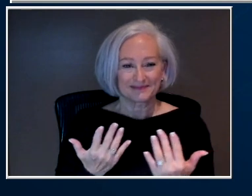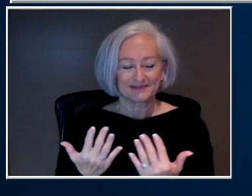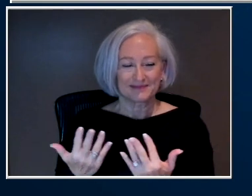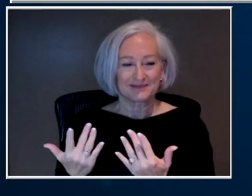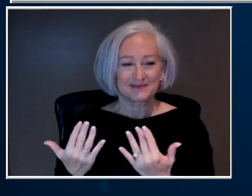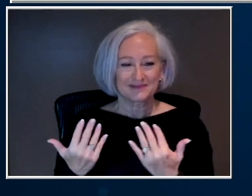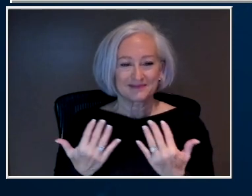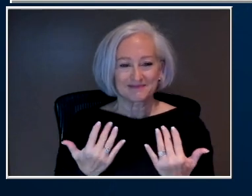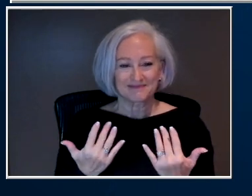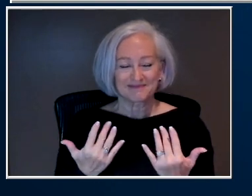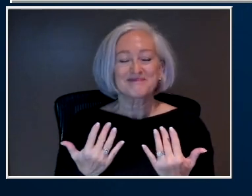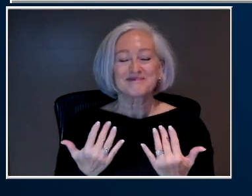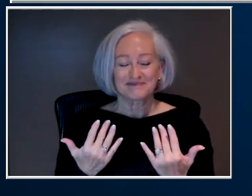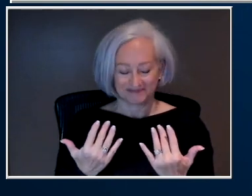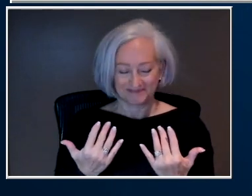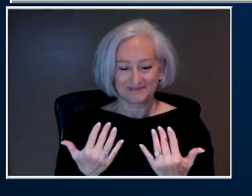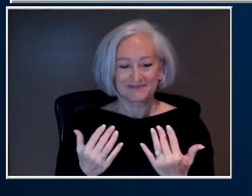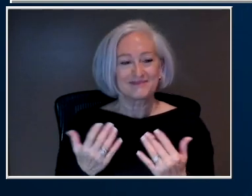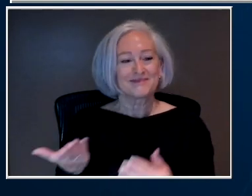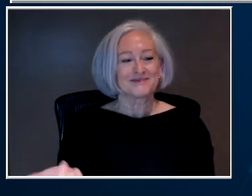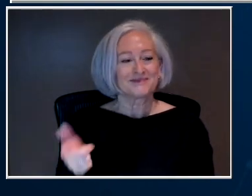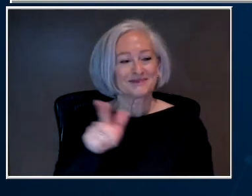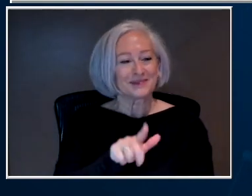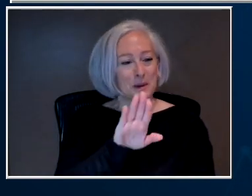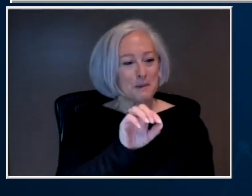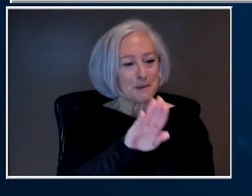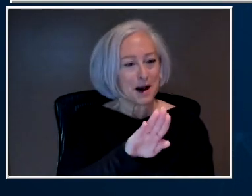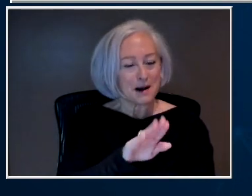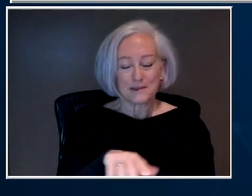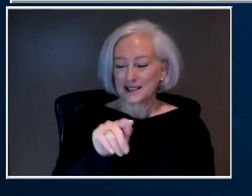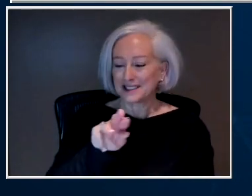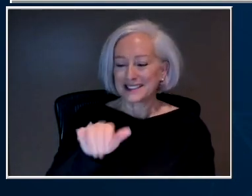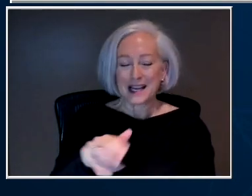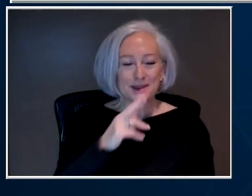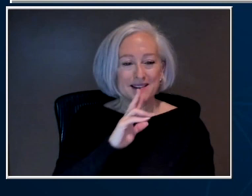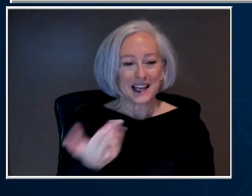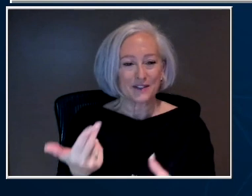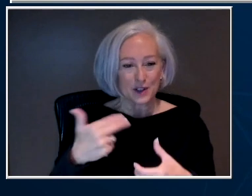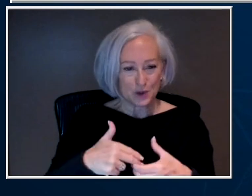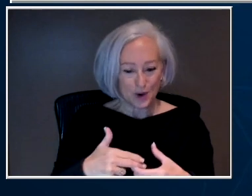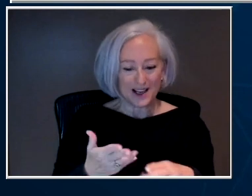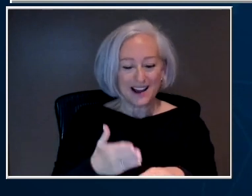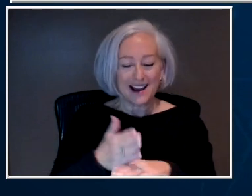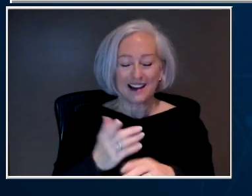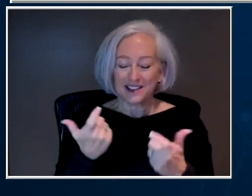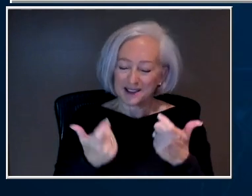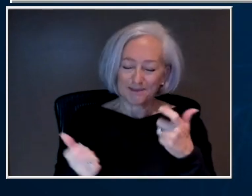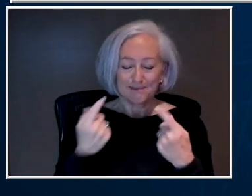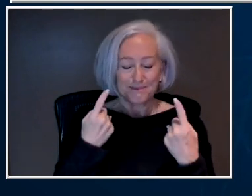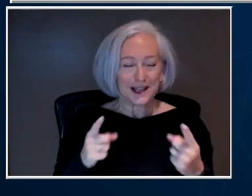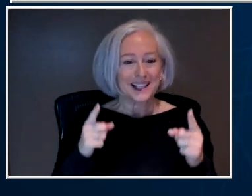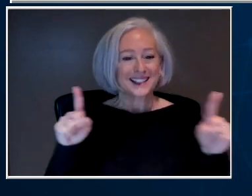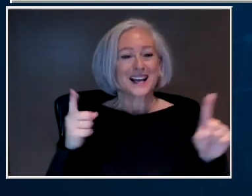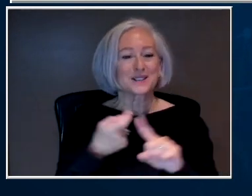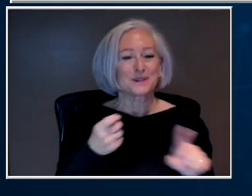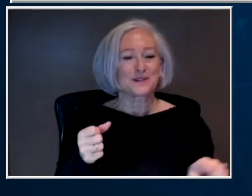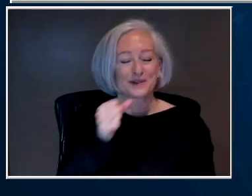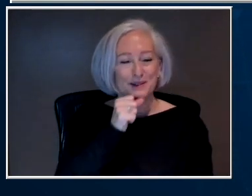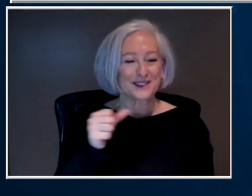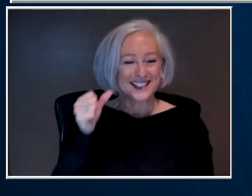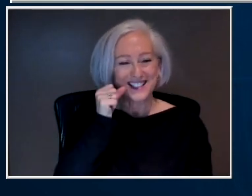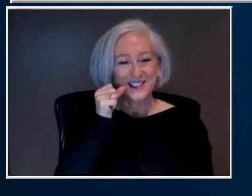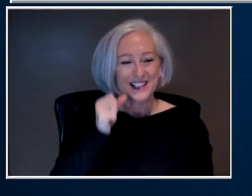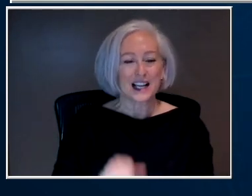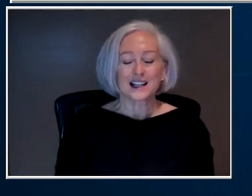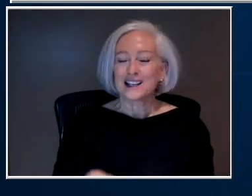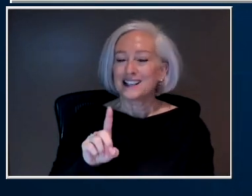All right, Bob, Tammy, thank you so much for joining us this morning after this big announcement from yesterday. So good to see you today. Great. And Dr. Adiga, thank you